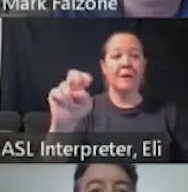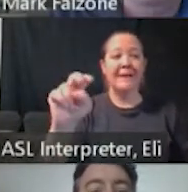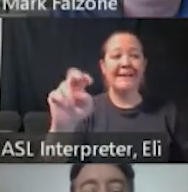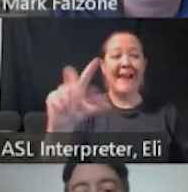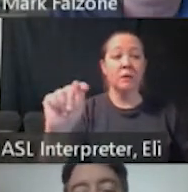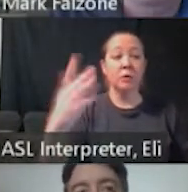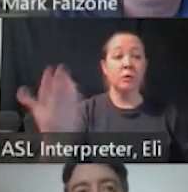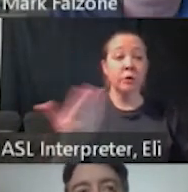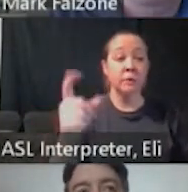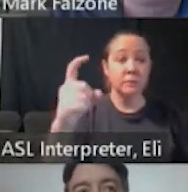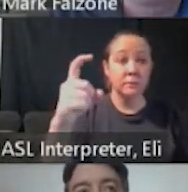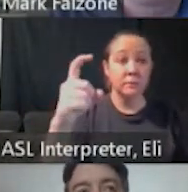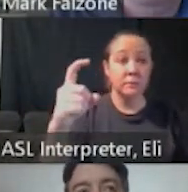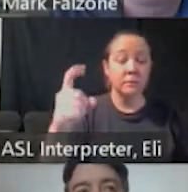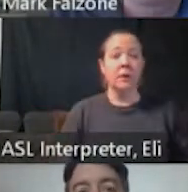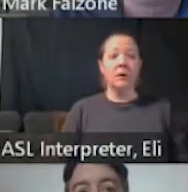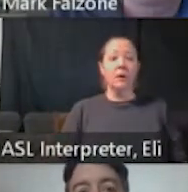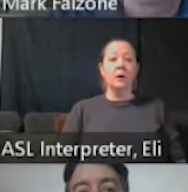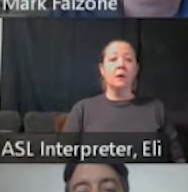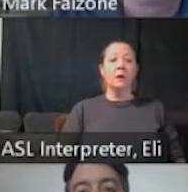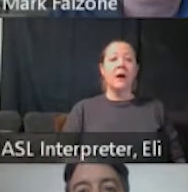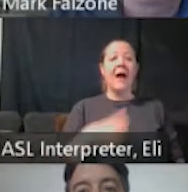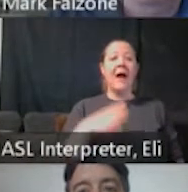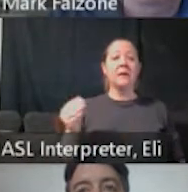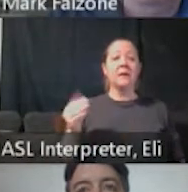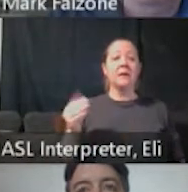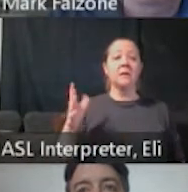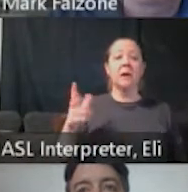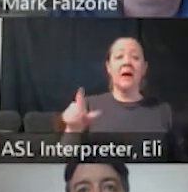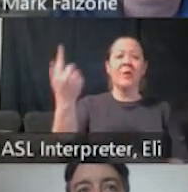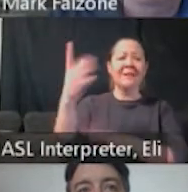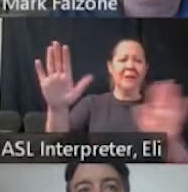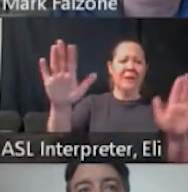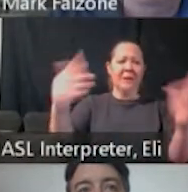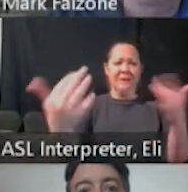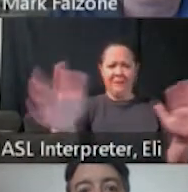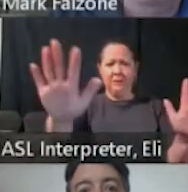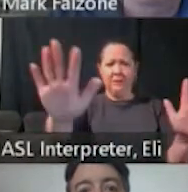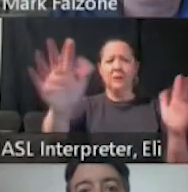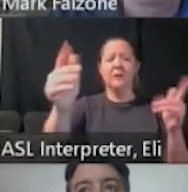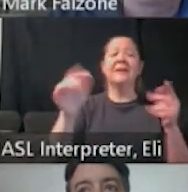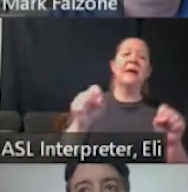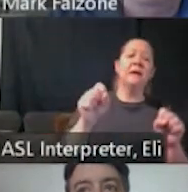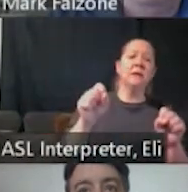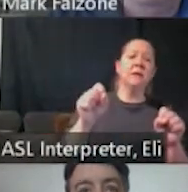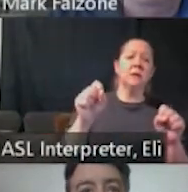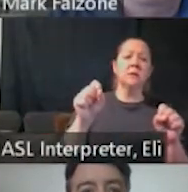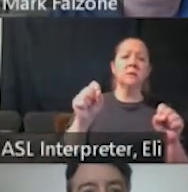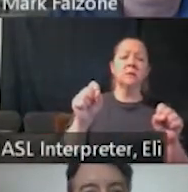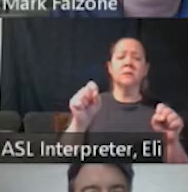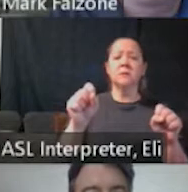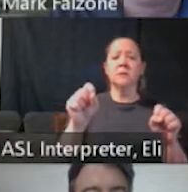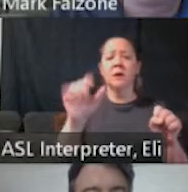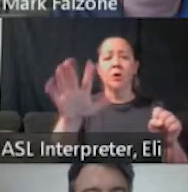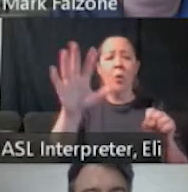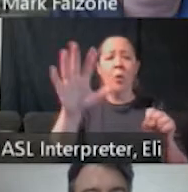And everyone else, and everyone else, let me just do this. If everyone else can just turn off their